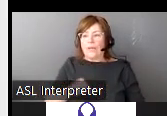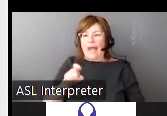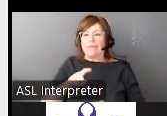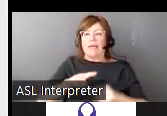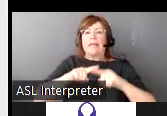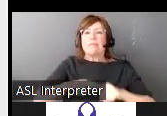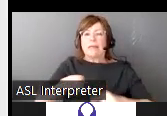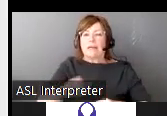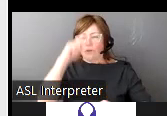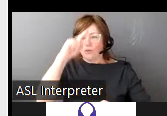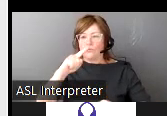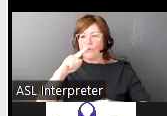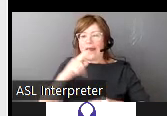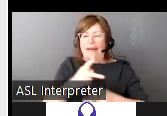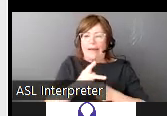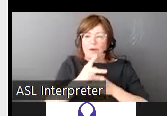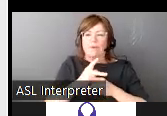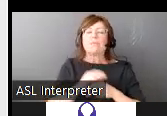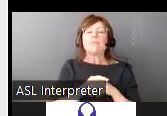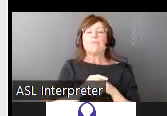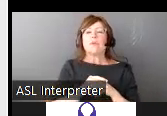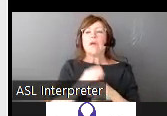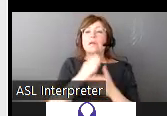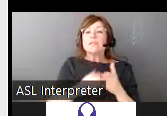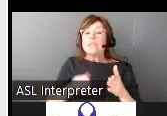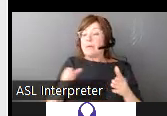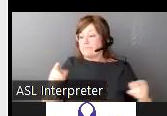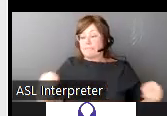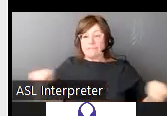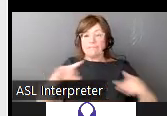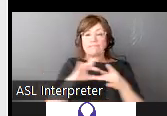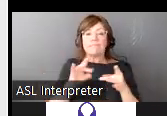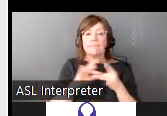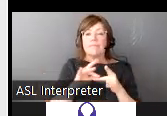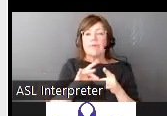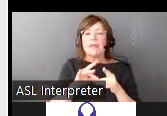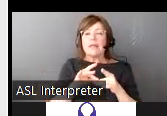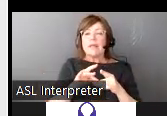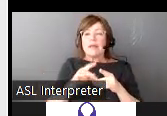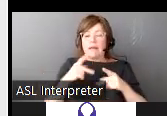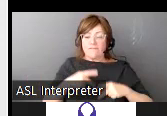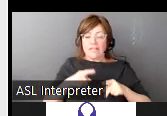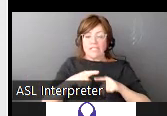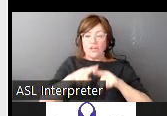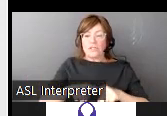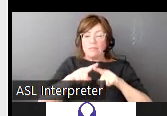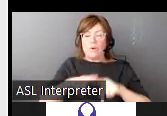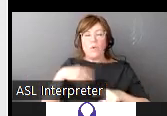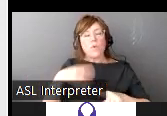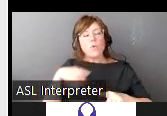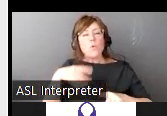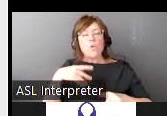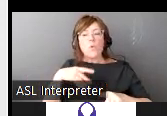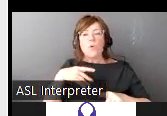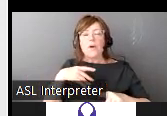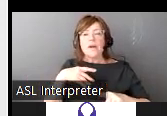physical needs. Here then, according to some participants, the impact of physical dependence is much larger among people who